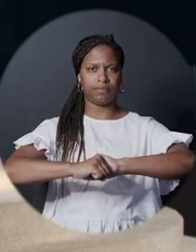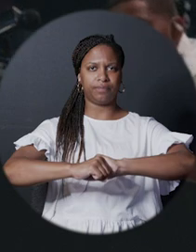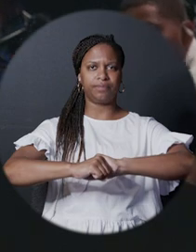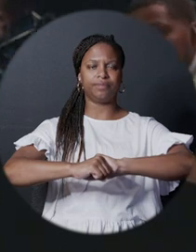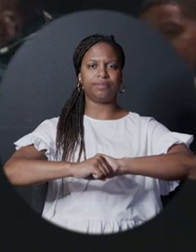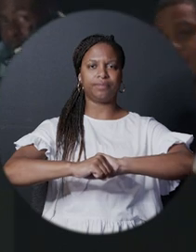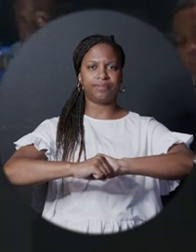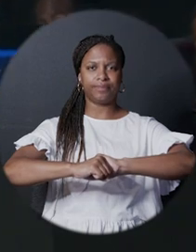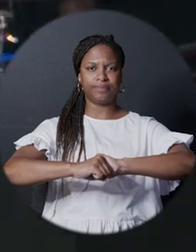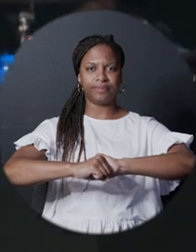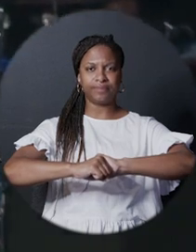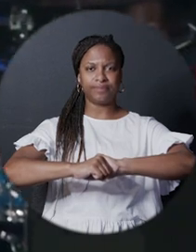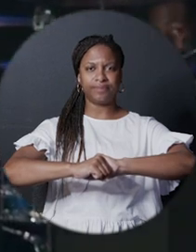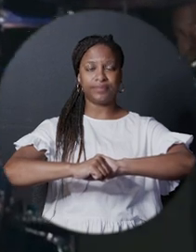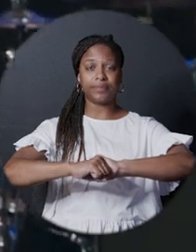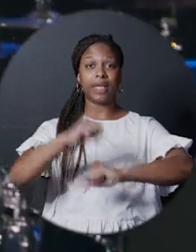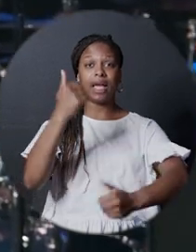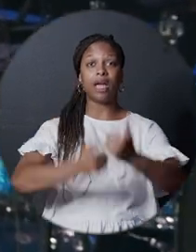defensive?